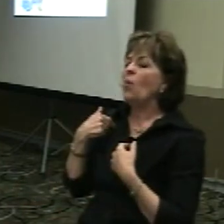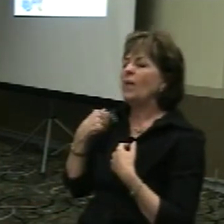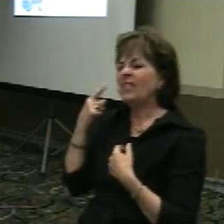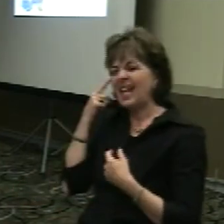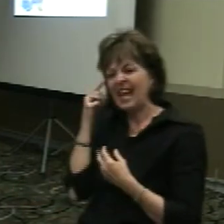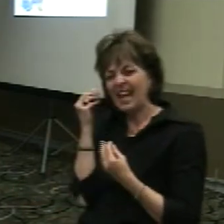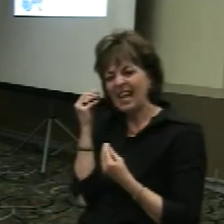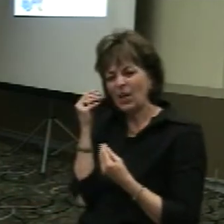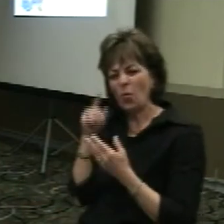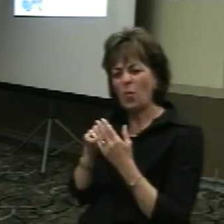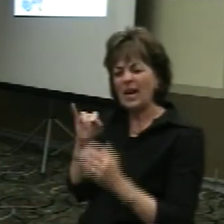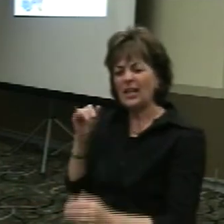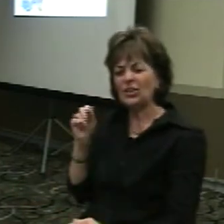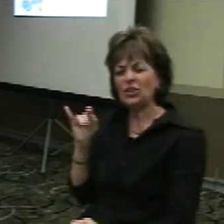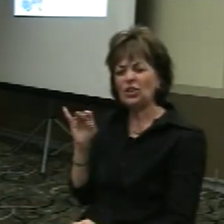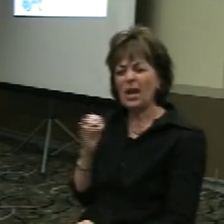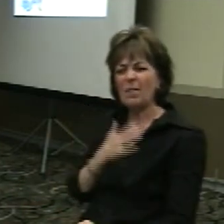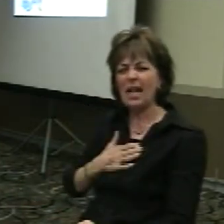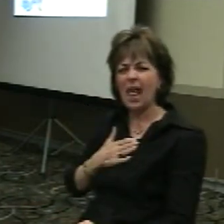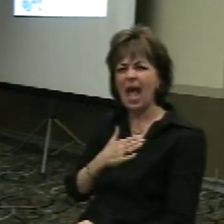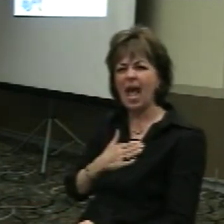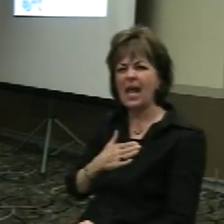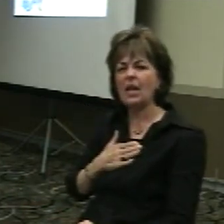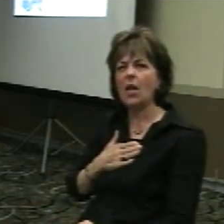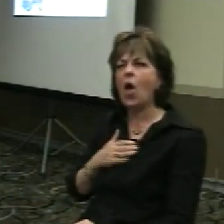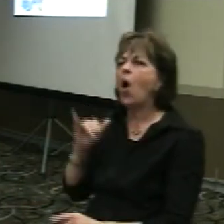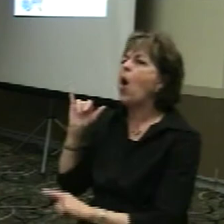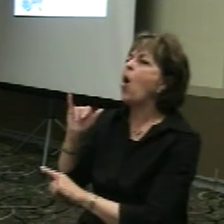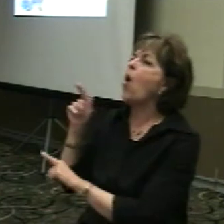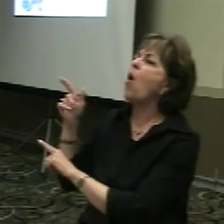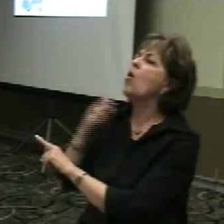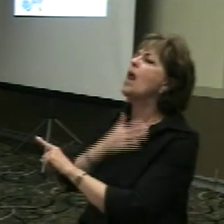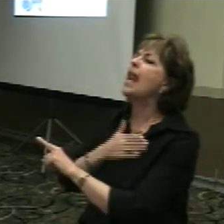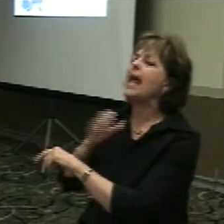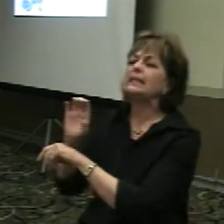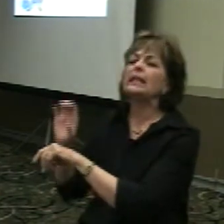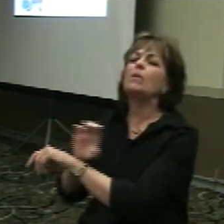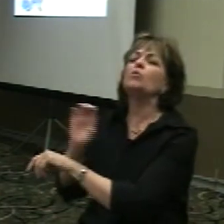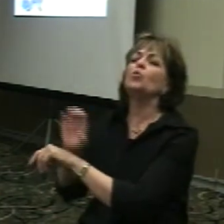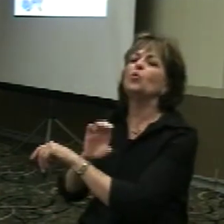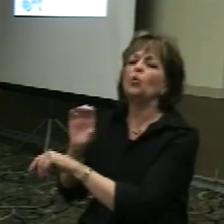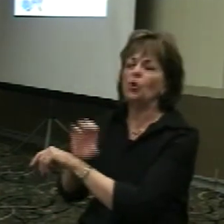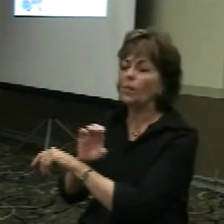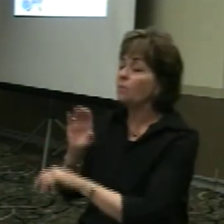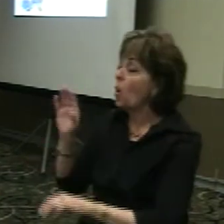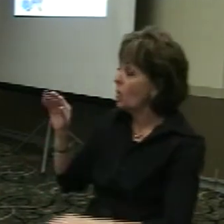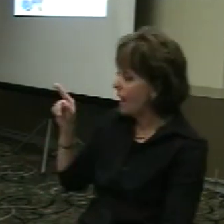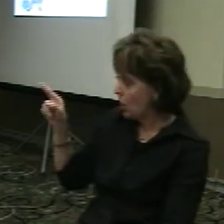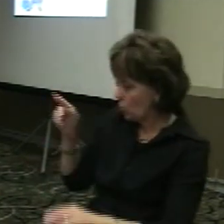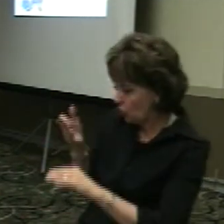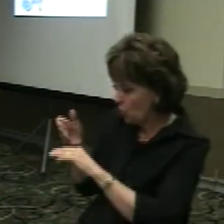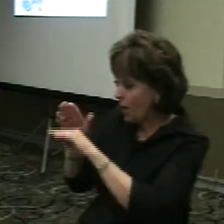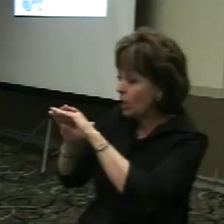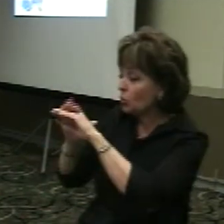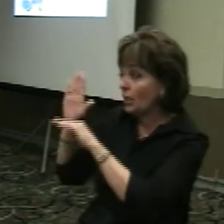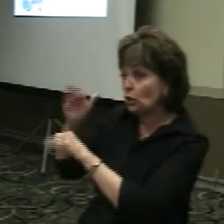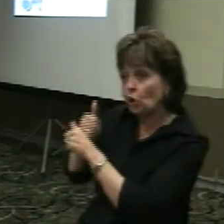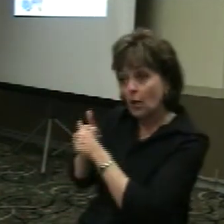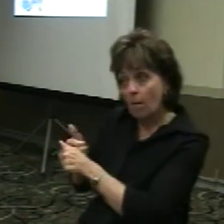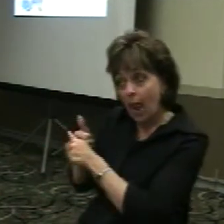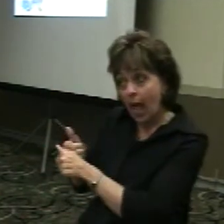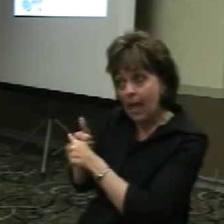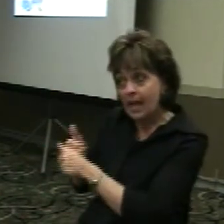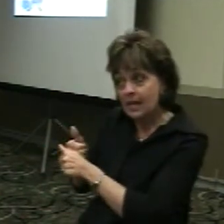going, geez, what does Jamie like? Oh, Jamie likes the computer. All right, Jamie, if you increase your